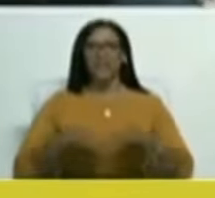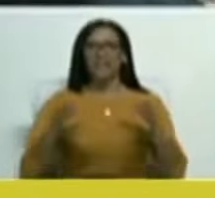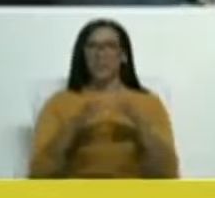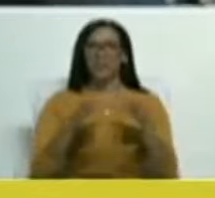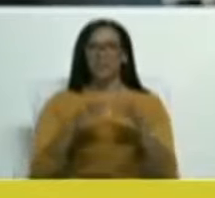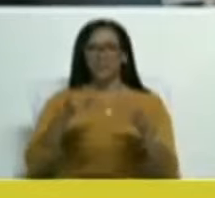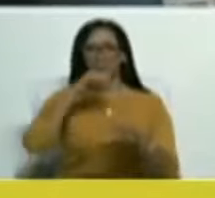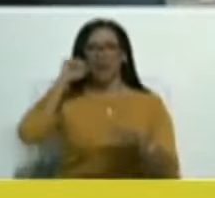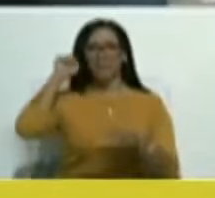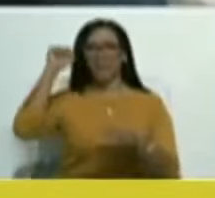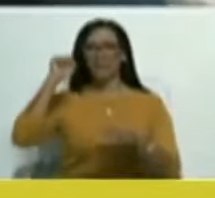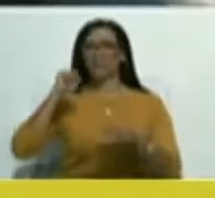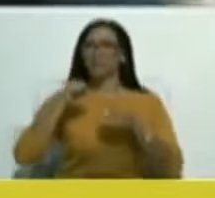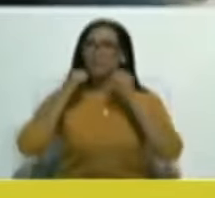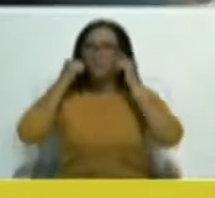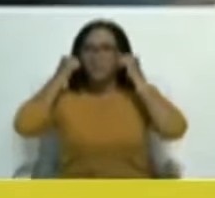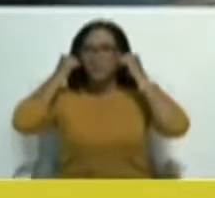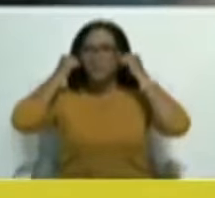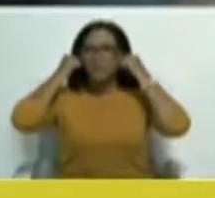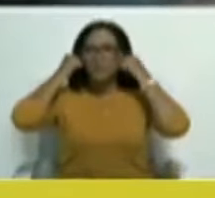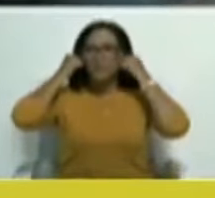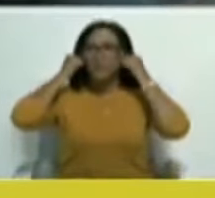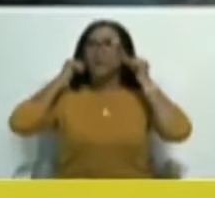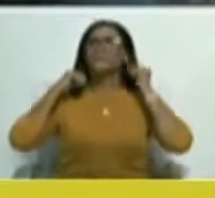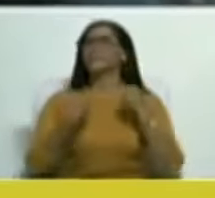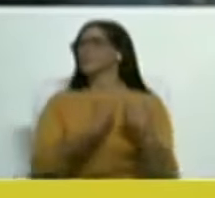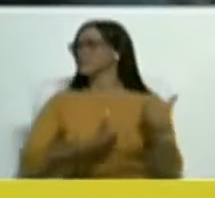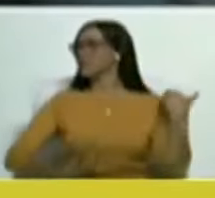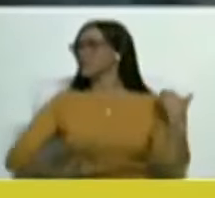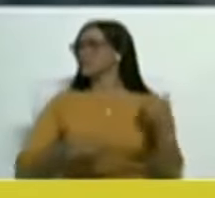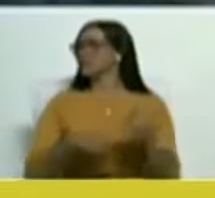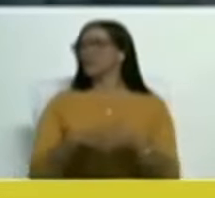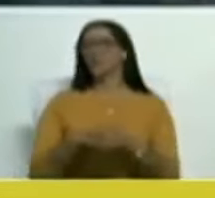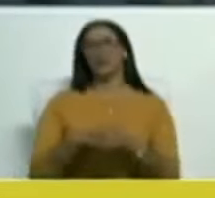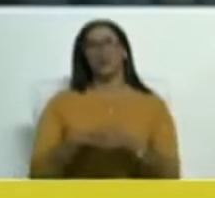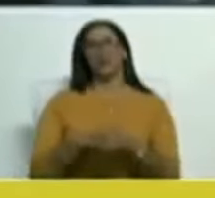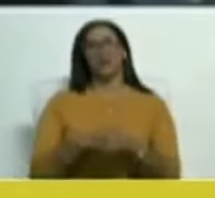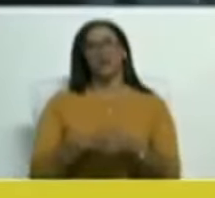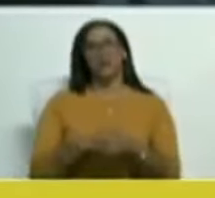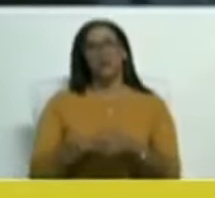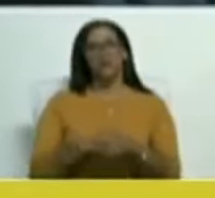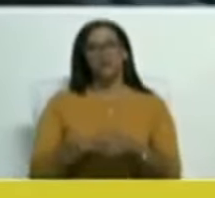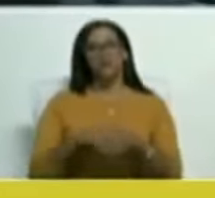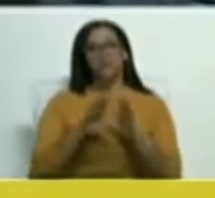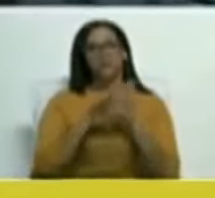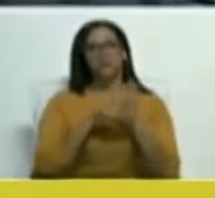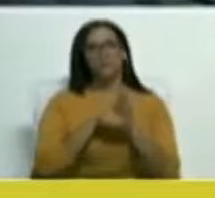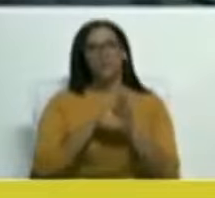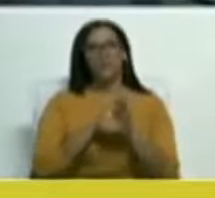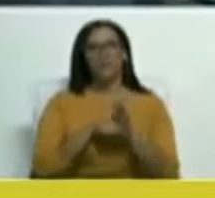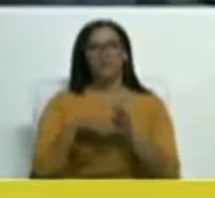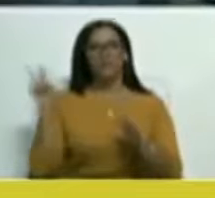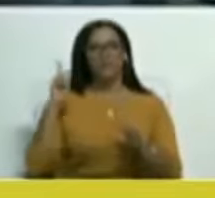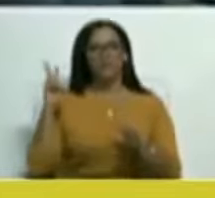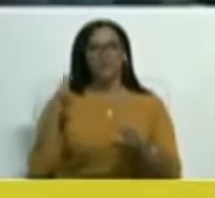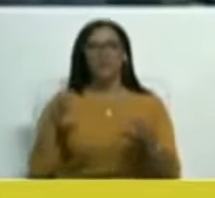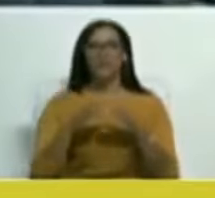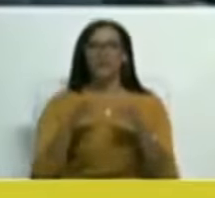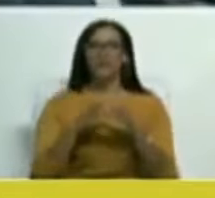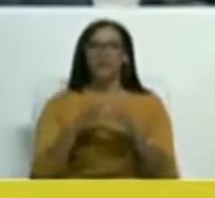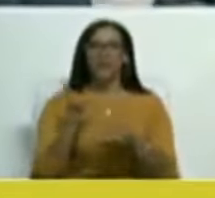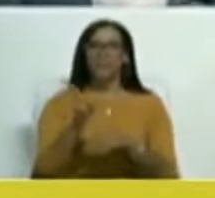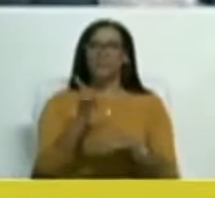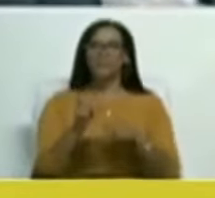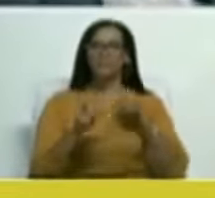To the comrade Nicolás Maduro, Moros, constitutional president of Venezuela, to the comrades of